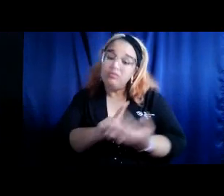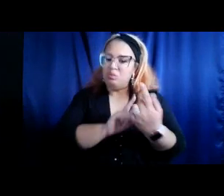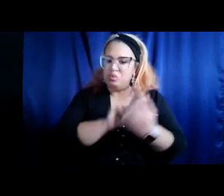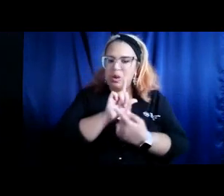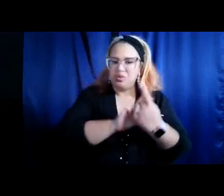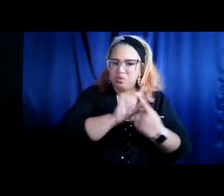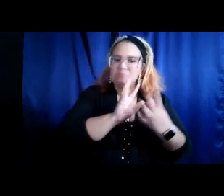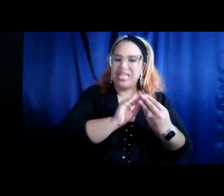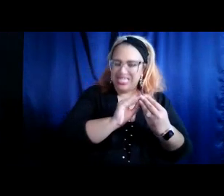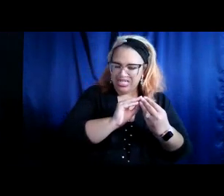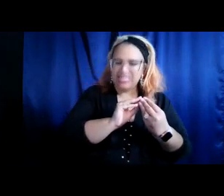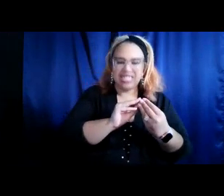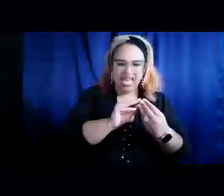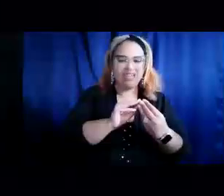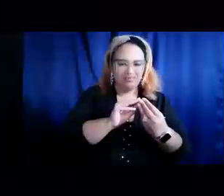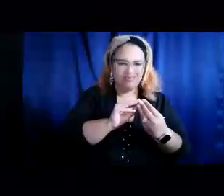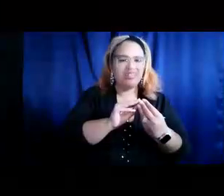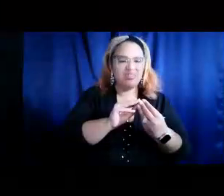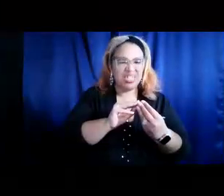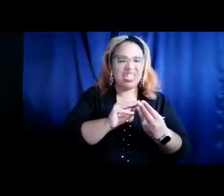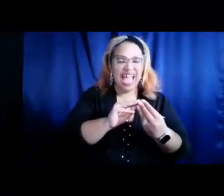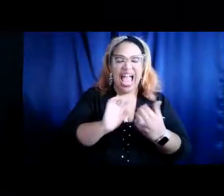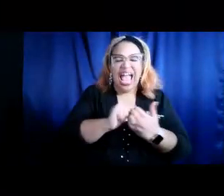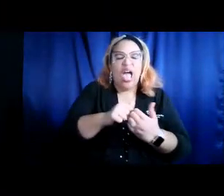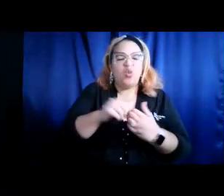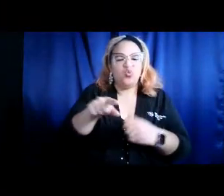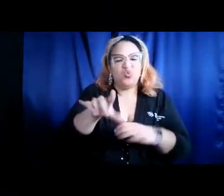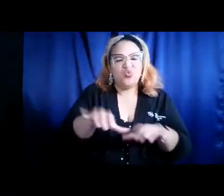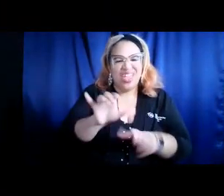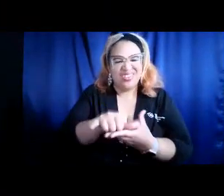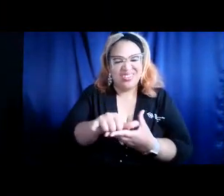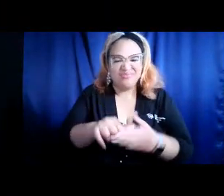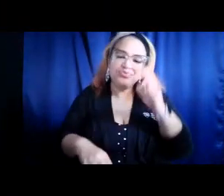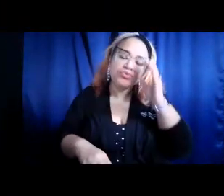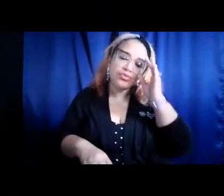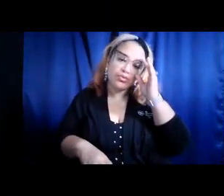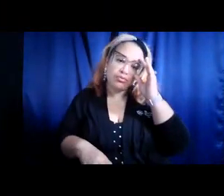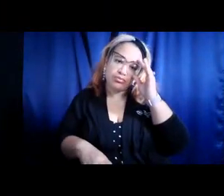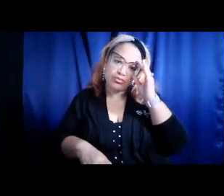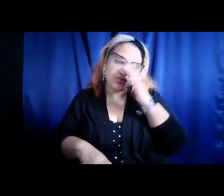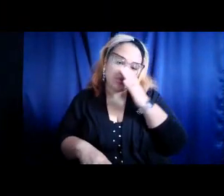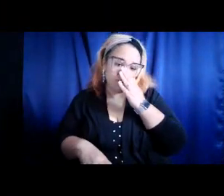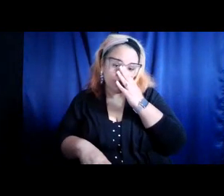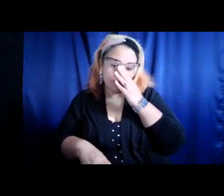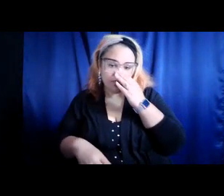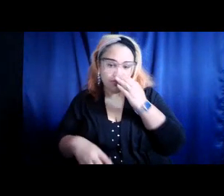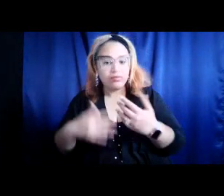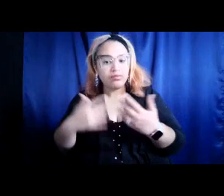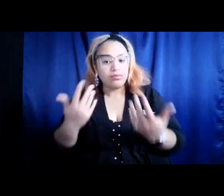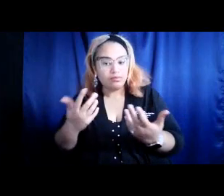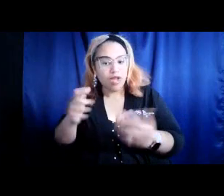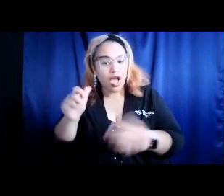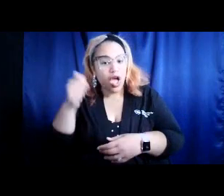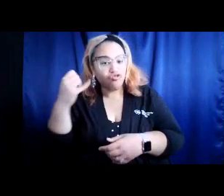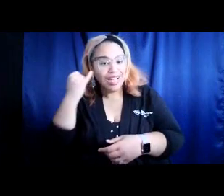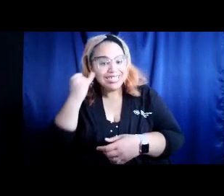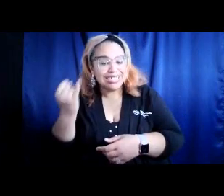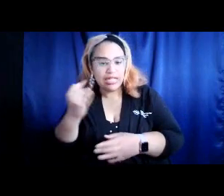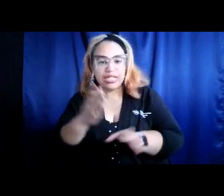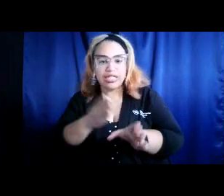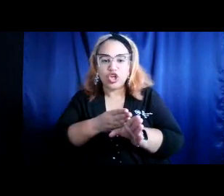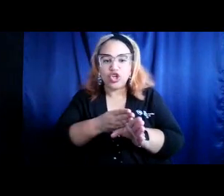development. So an option would be to have career chats with your employees. Career chats are informal, ongoing